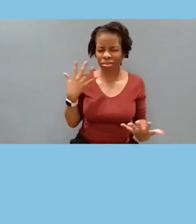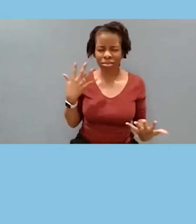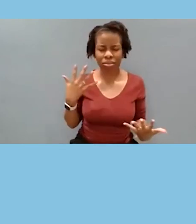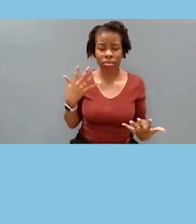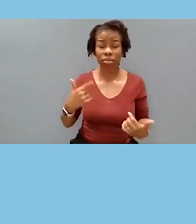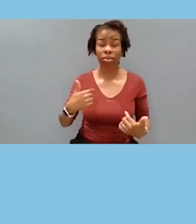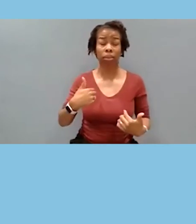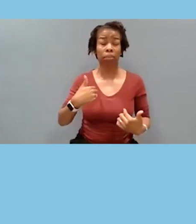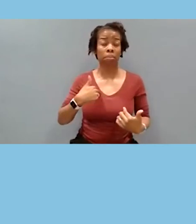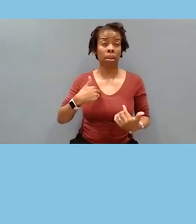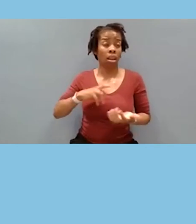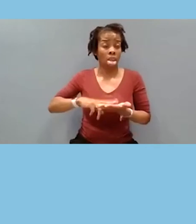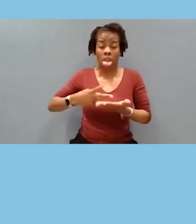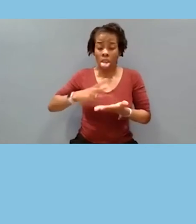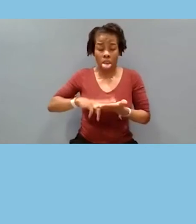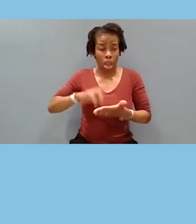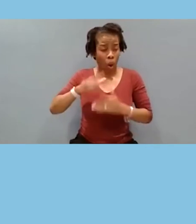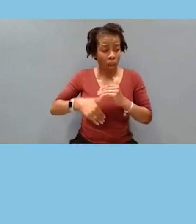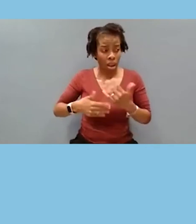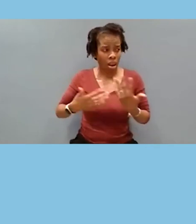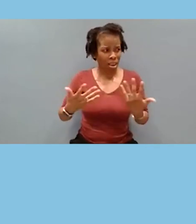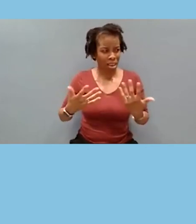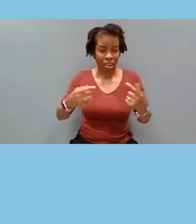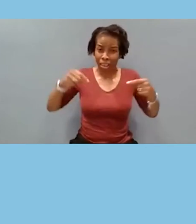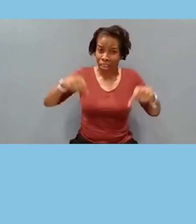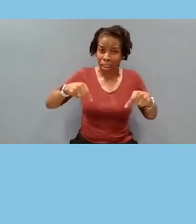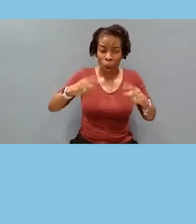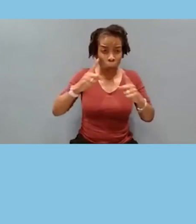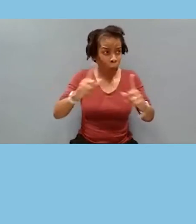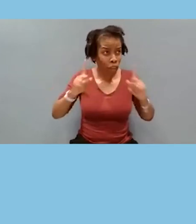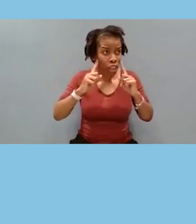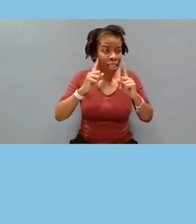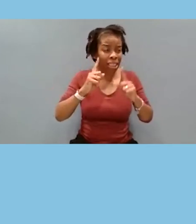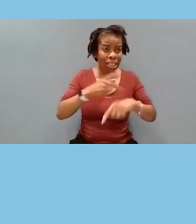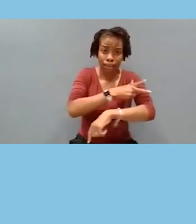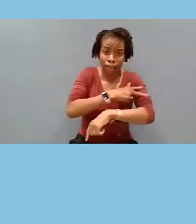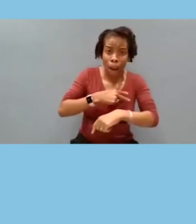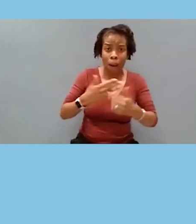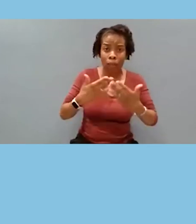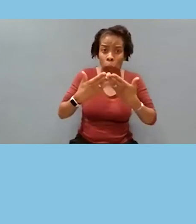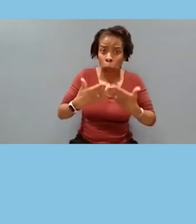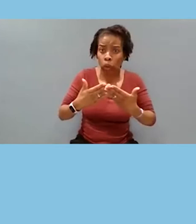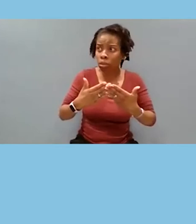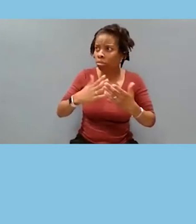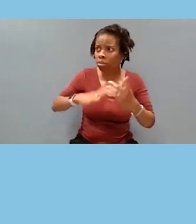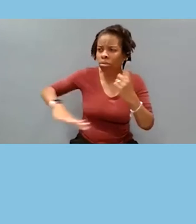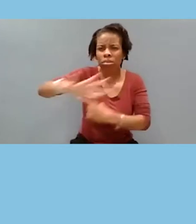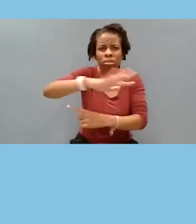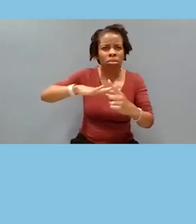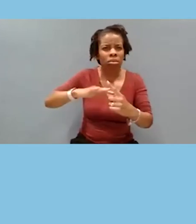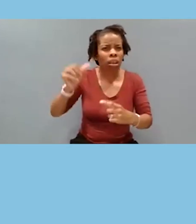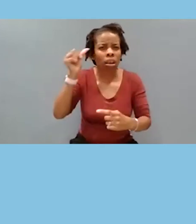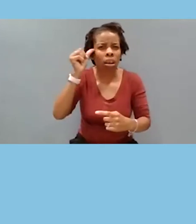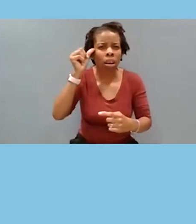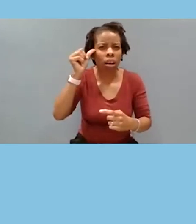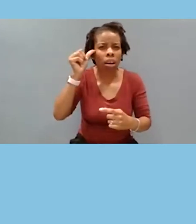didn't seem to know that disabled students, faculty, and staff were not there, were missing in action.